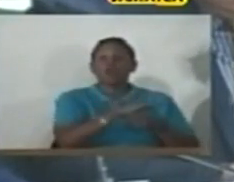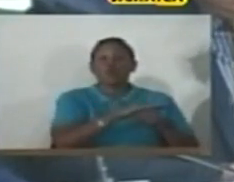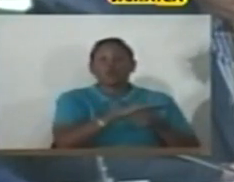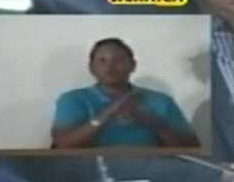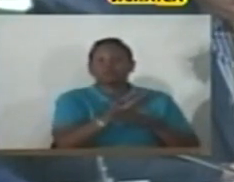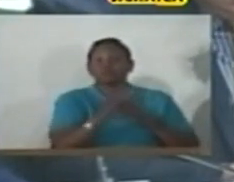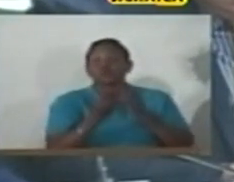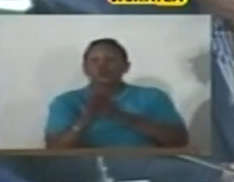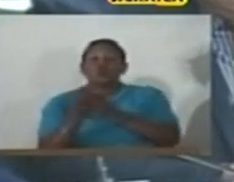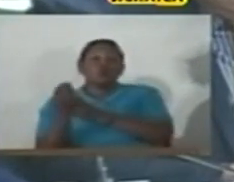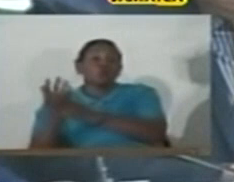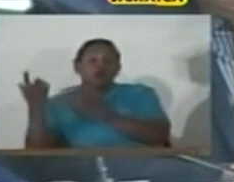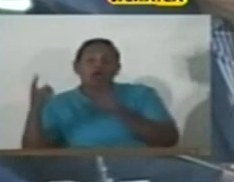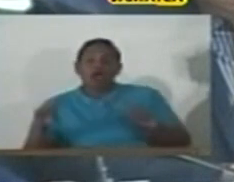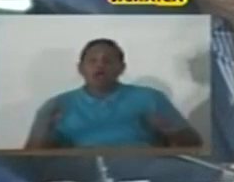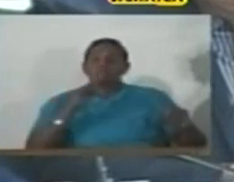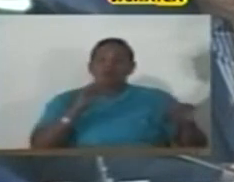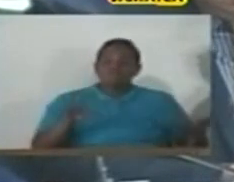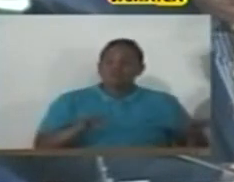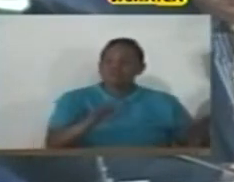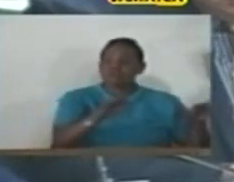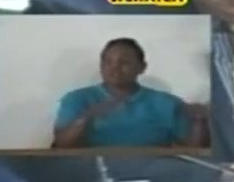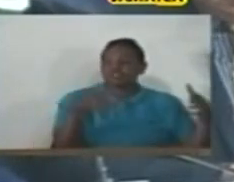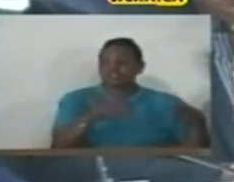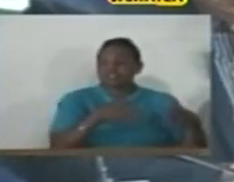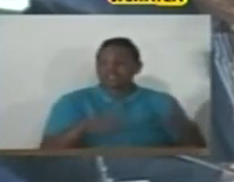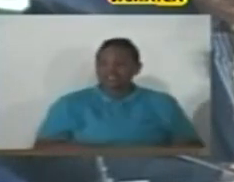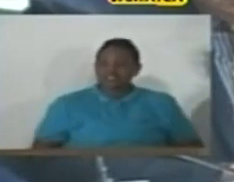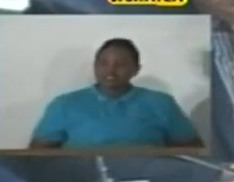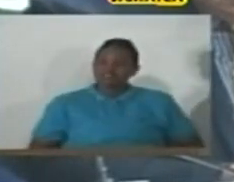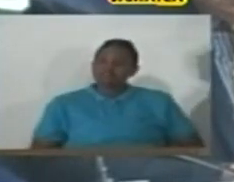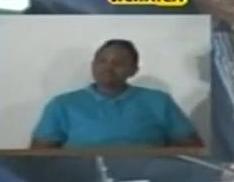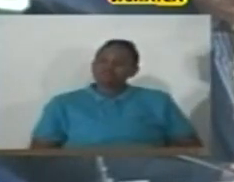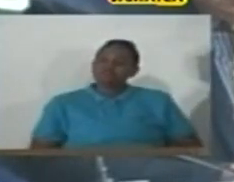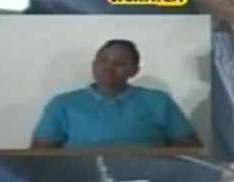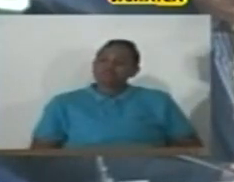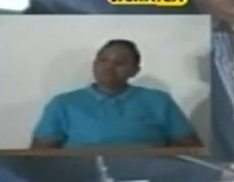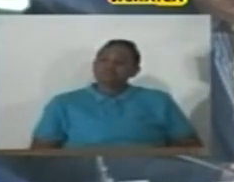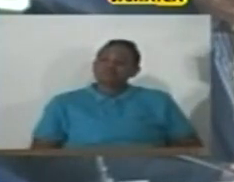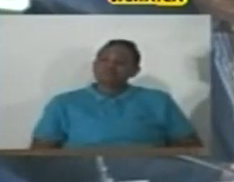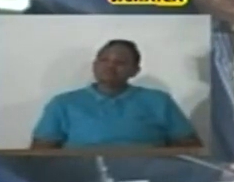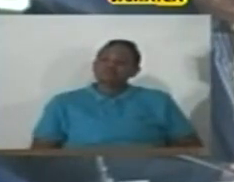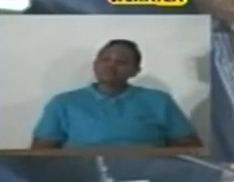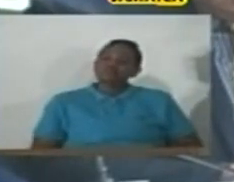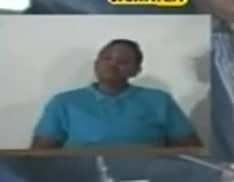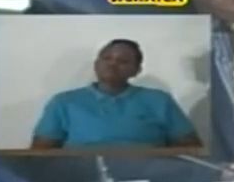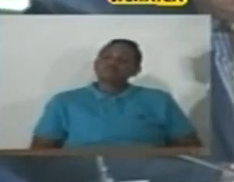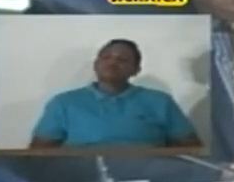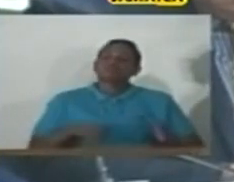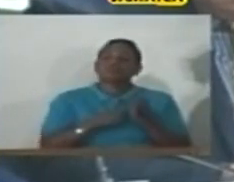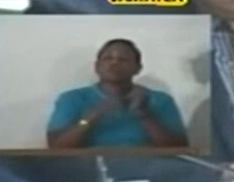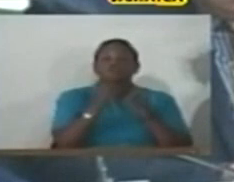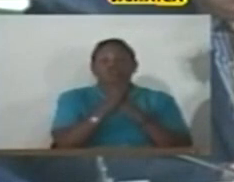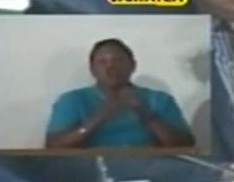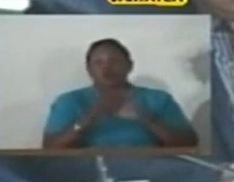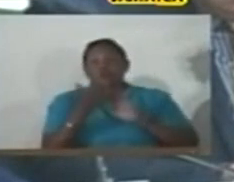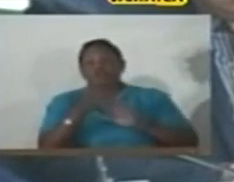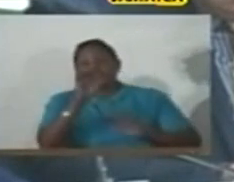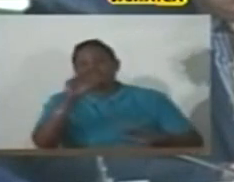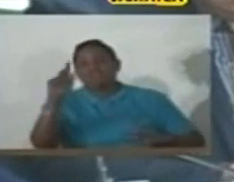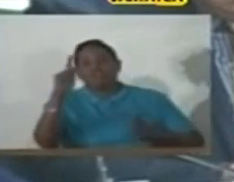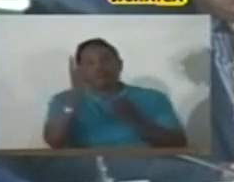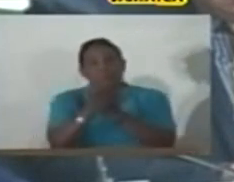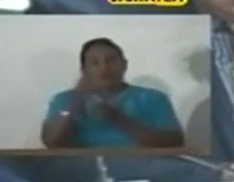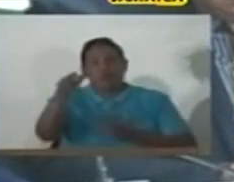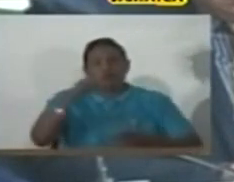industry and manufacturing sector. The warehouse construction operation at the Ferry Park, which will